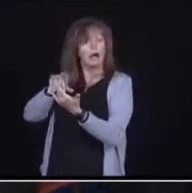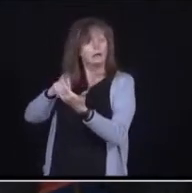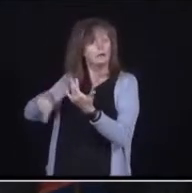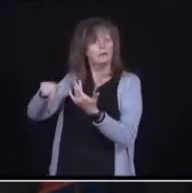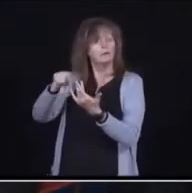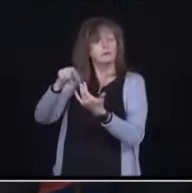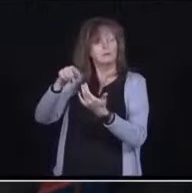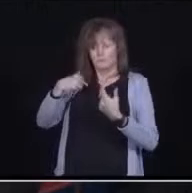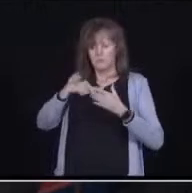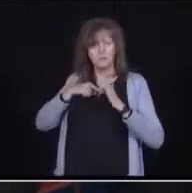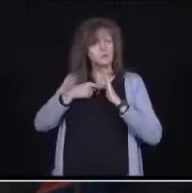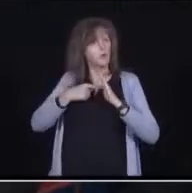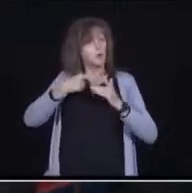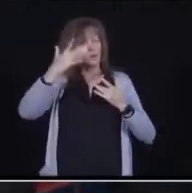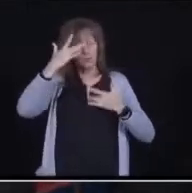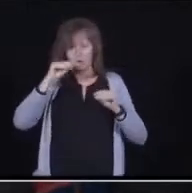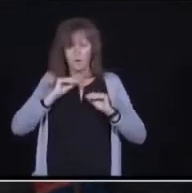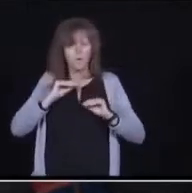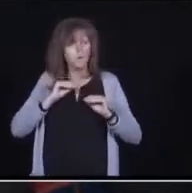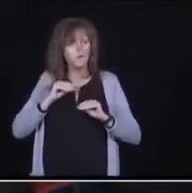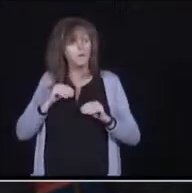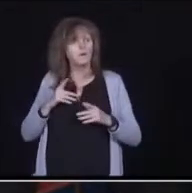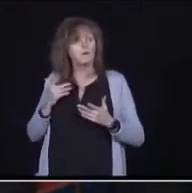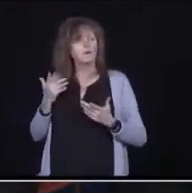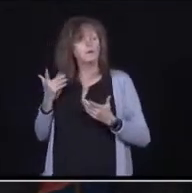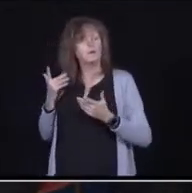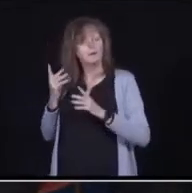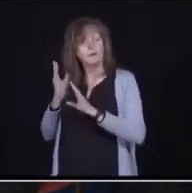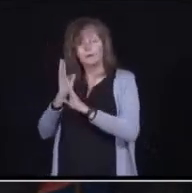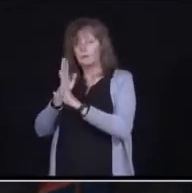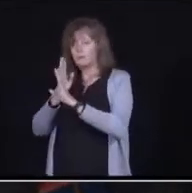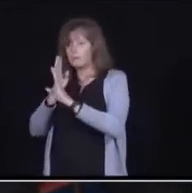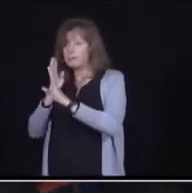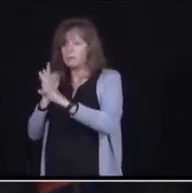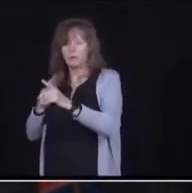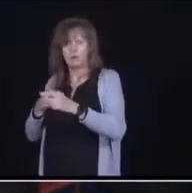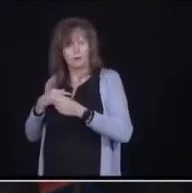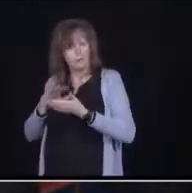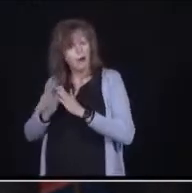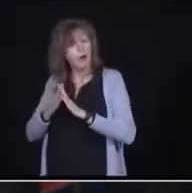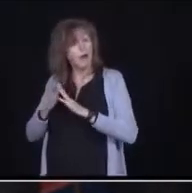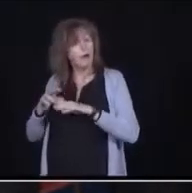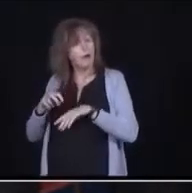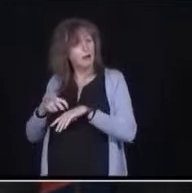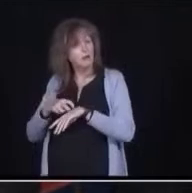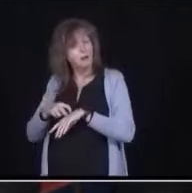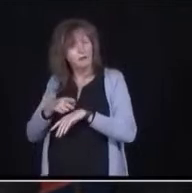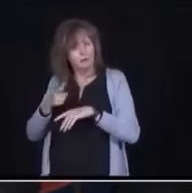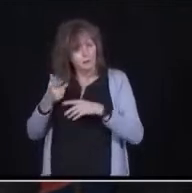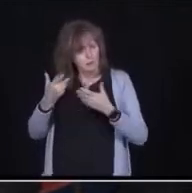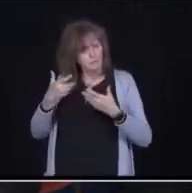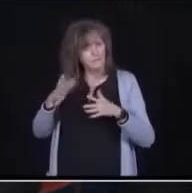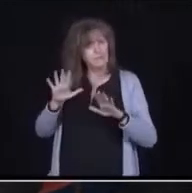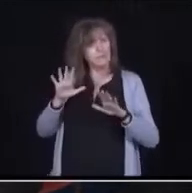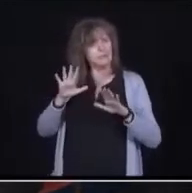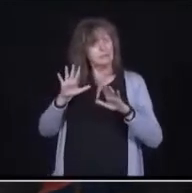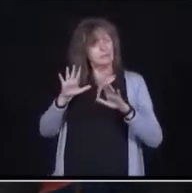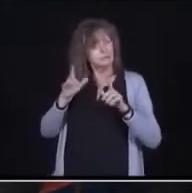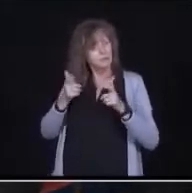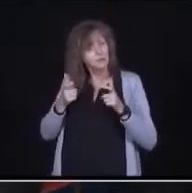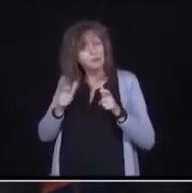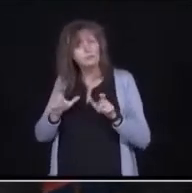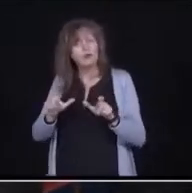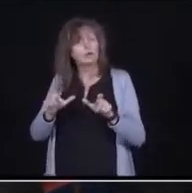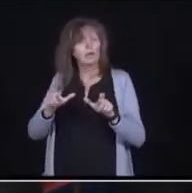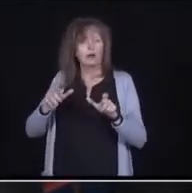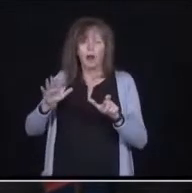line that really don't have symptoms and they're nervous, they're anxious. So that's a great question. No, we have not told the public not to